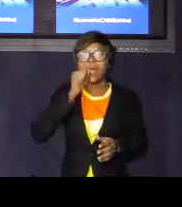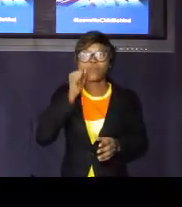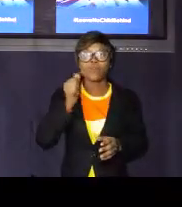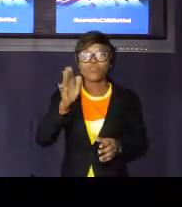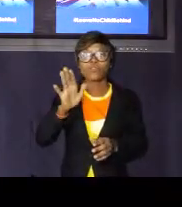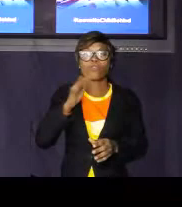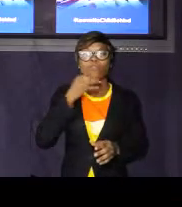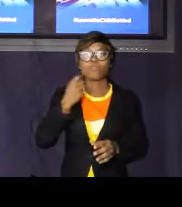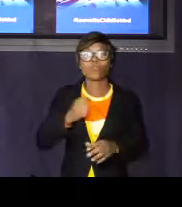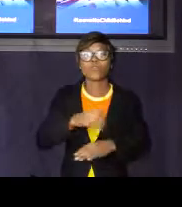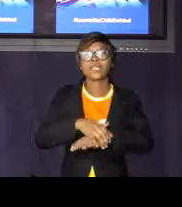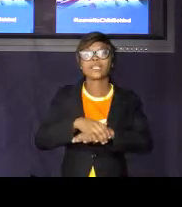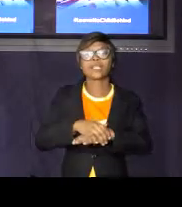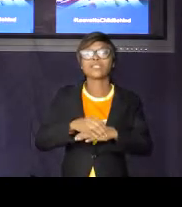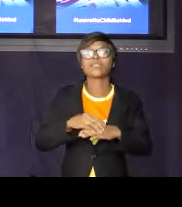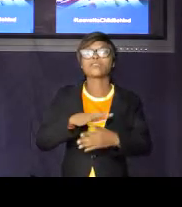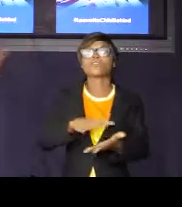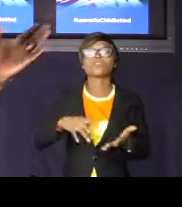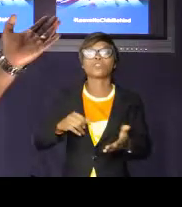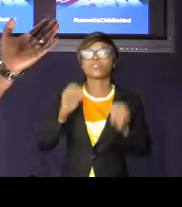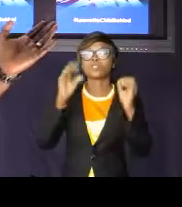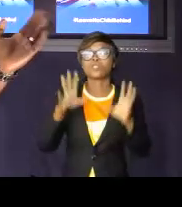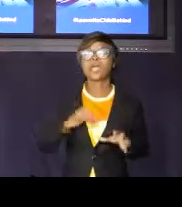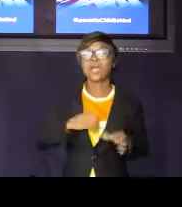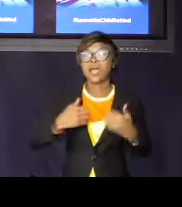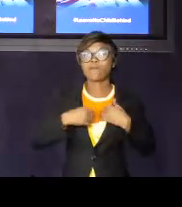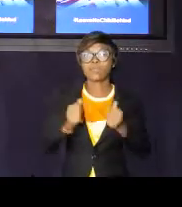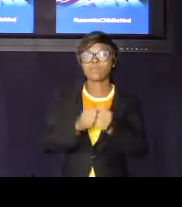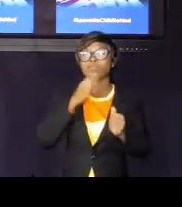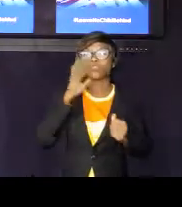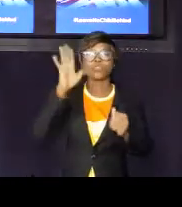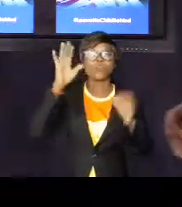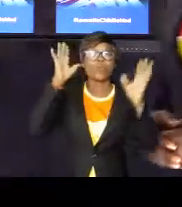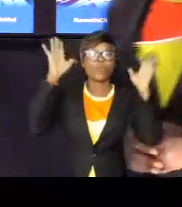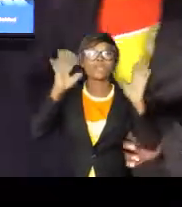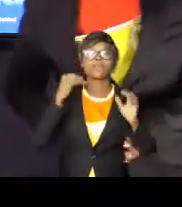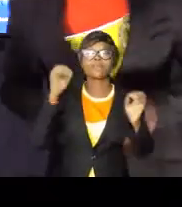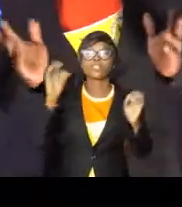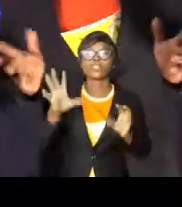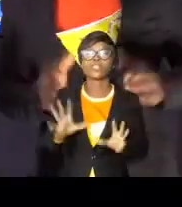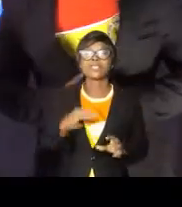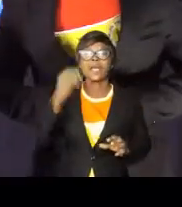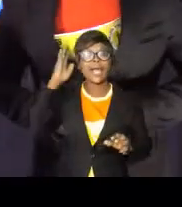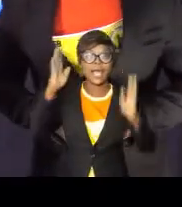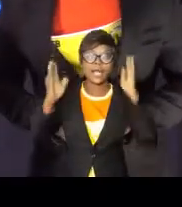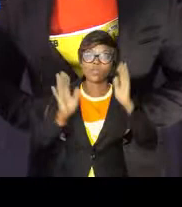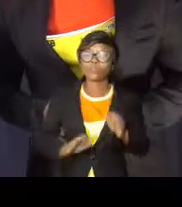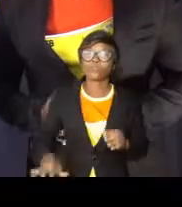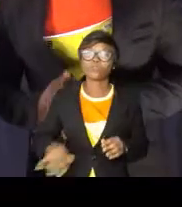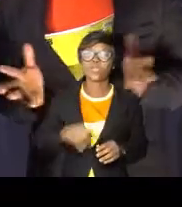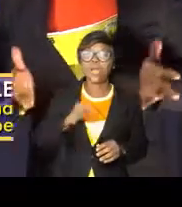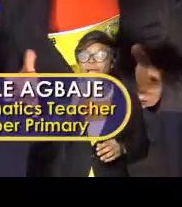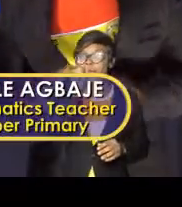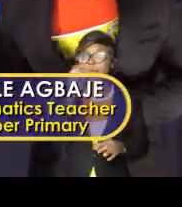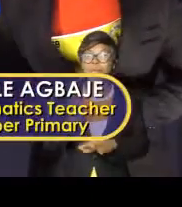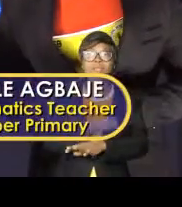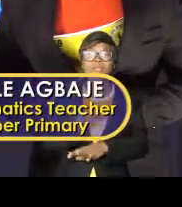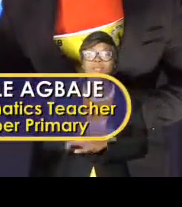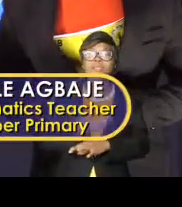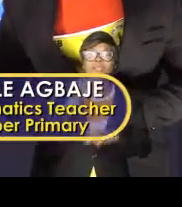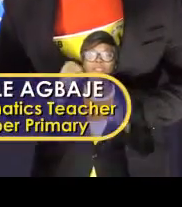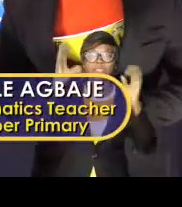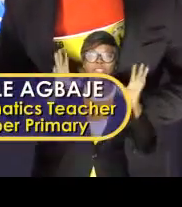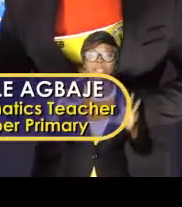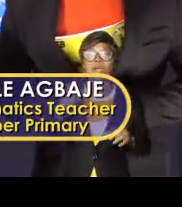teacher, and as usual, I have with me your wonderful teachers. Hello children, I am your